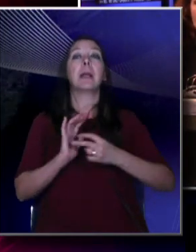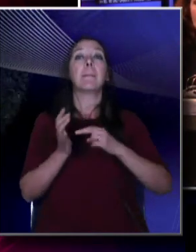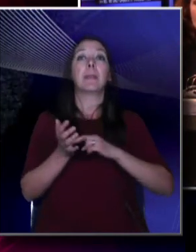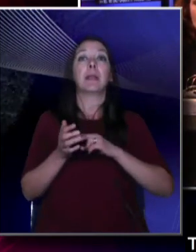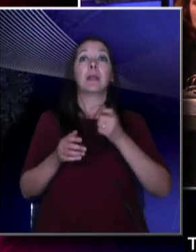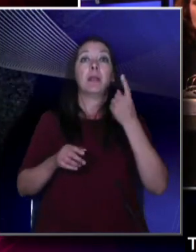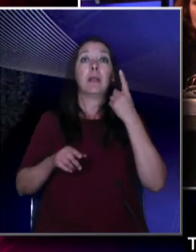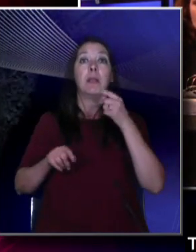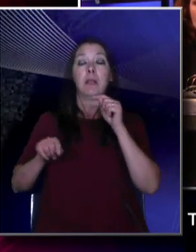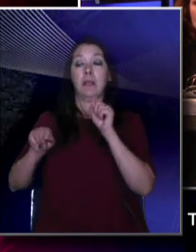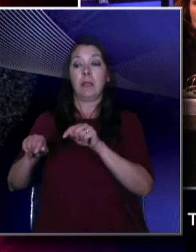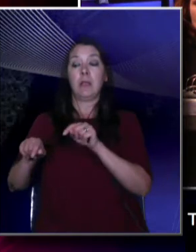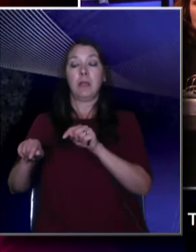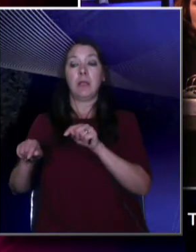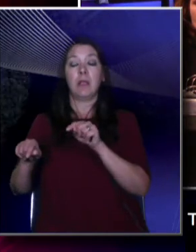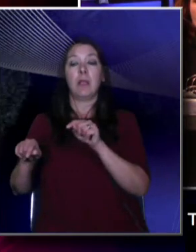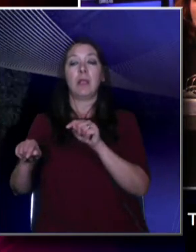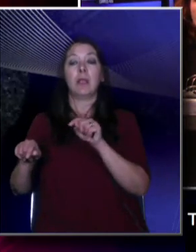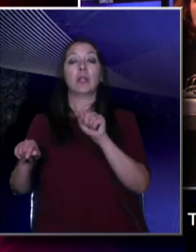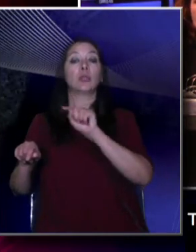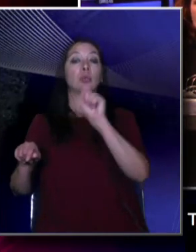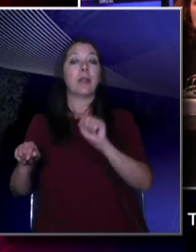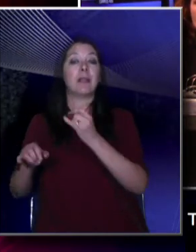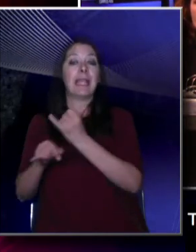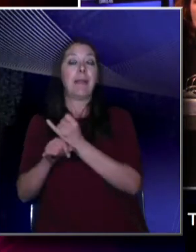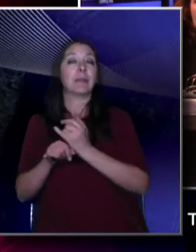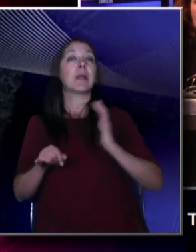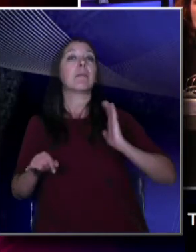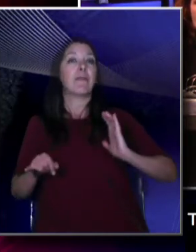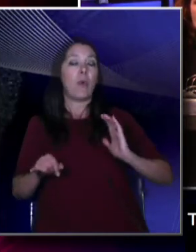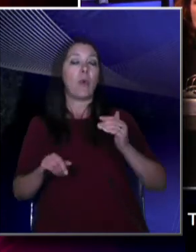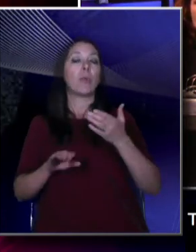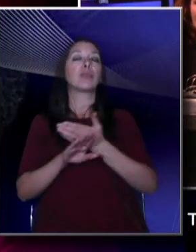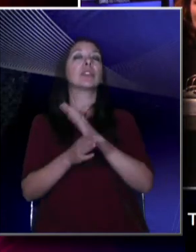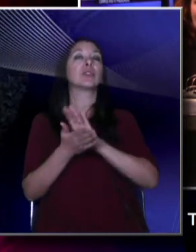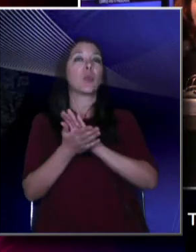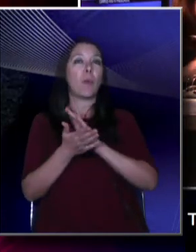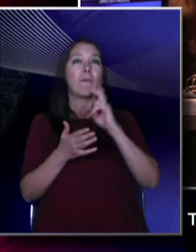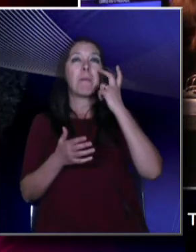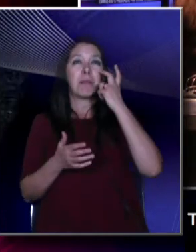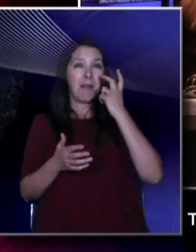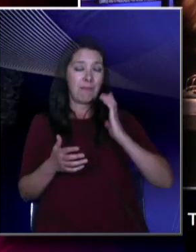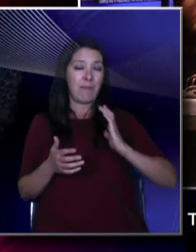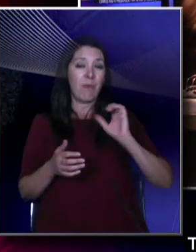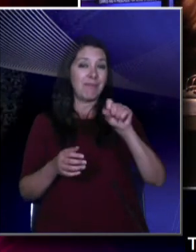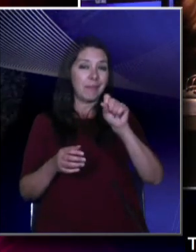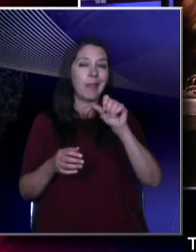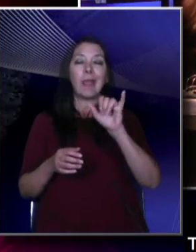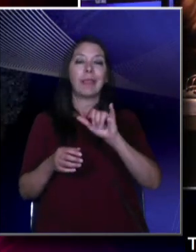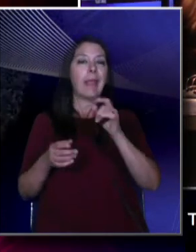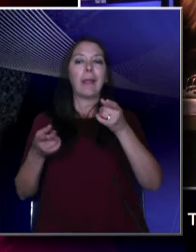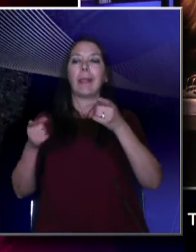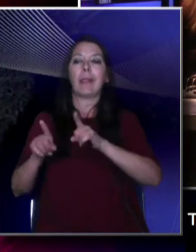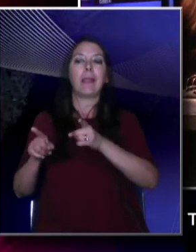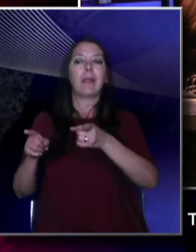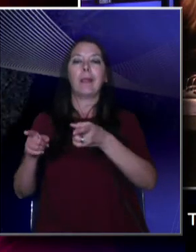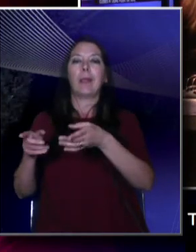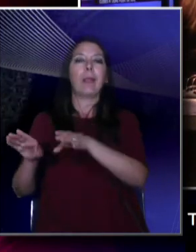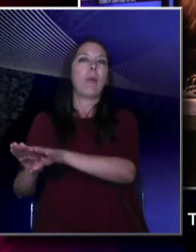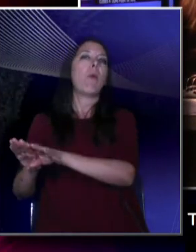campus had a preschool for blind students, and that was closed at some point in time.